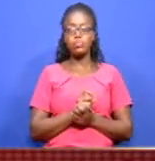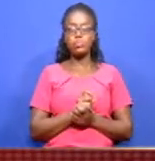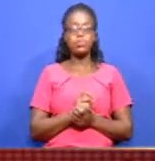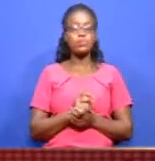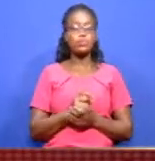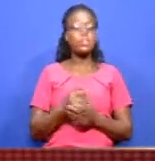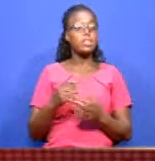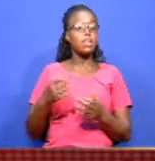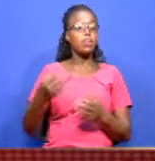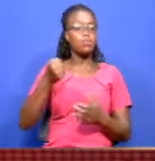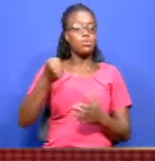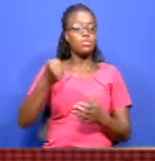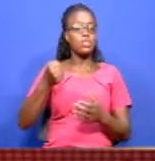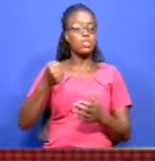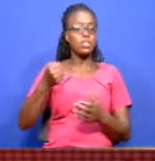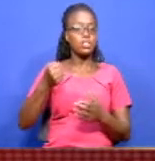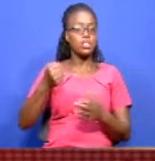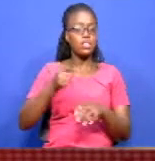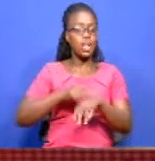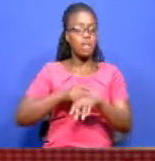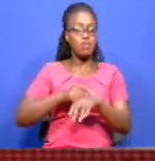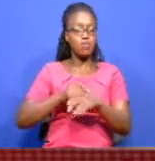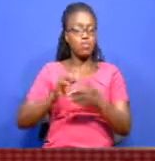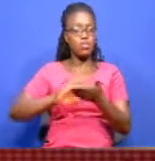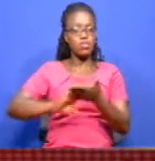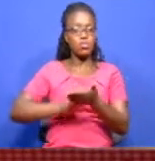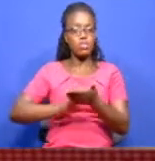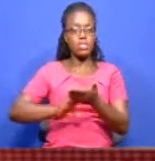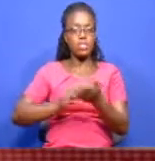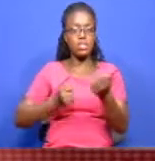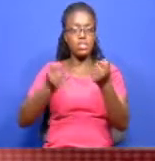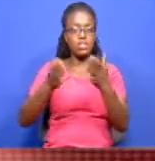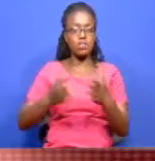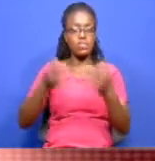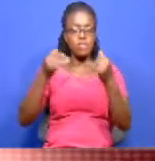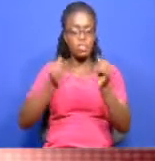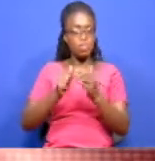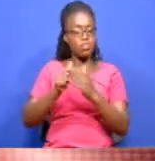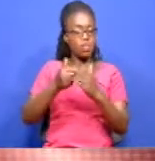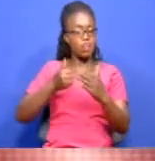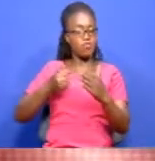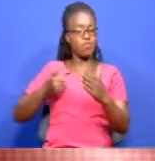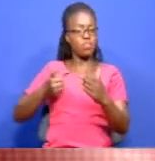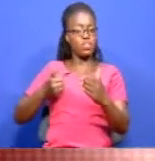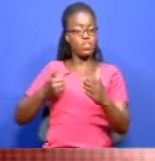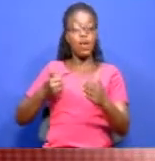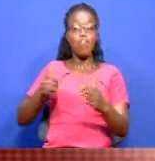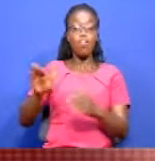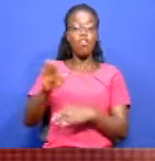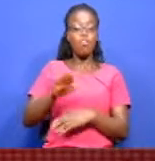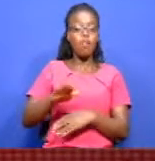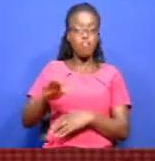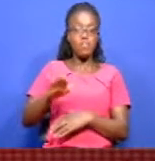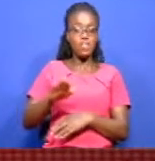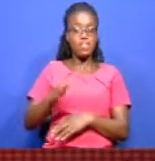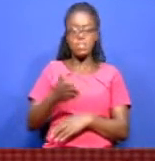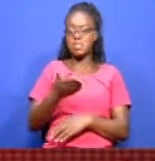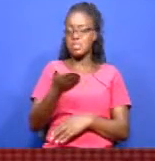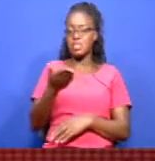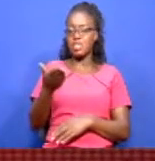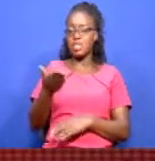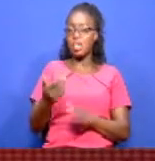as Rashid has rightly put it, we are trying to avoid the issue of holding areas for truck drivers. As we issued our